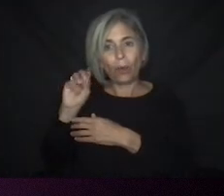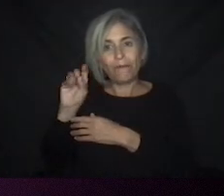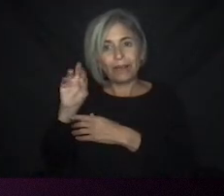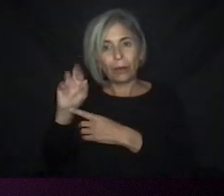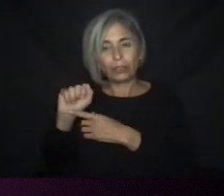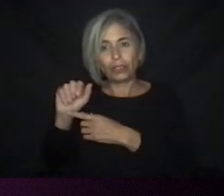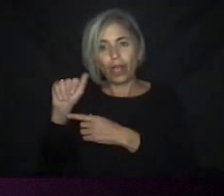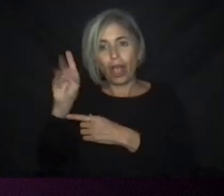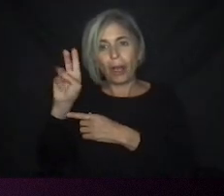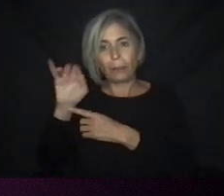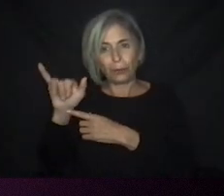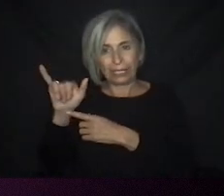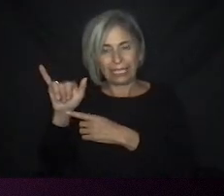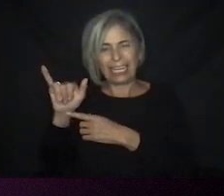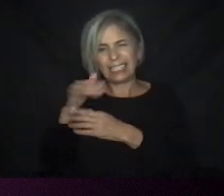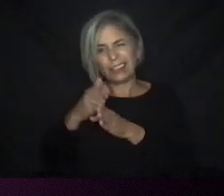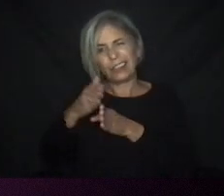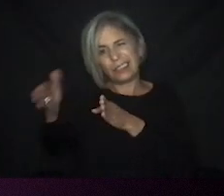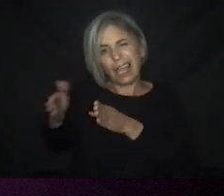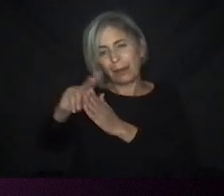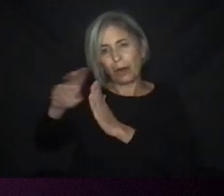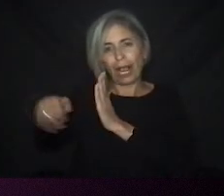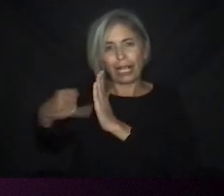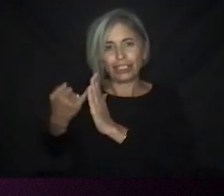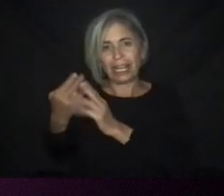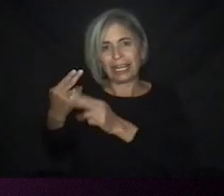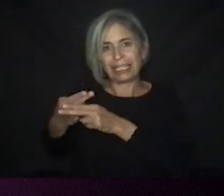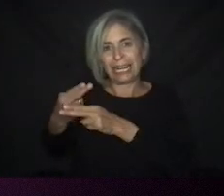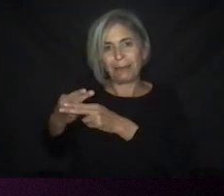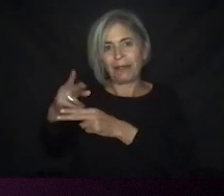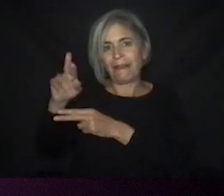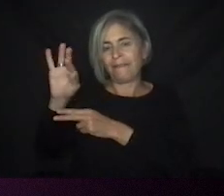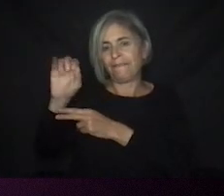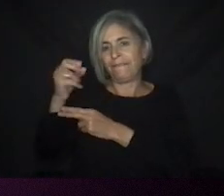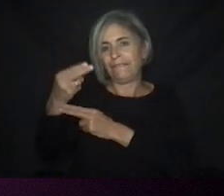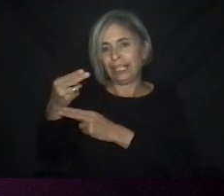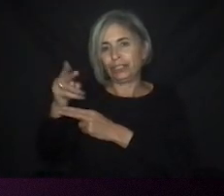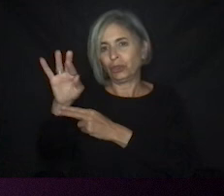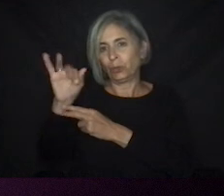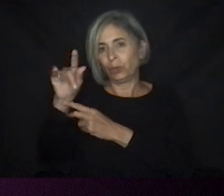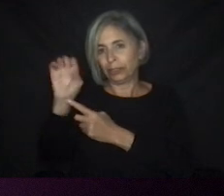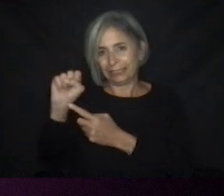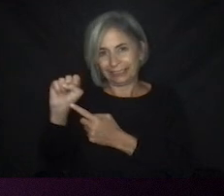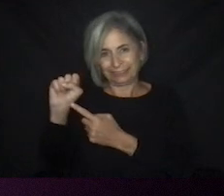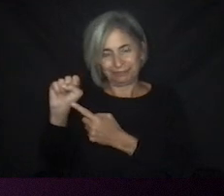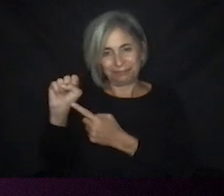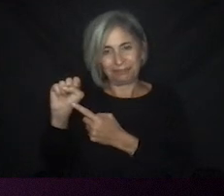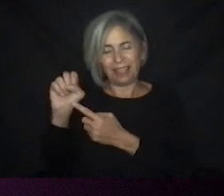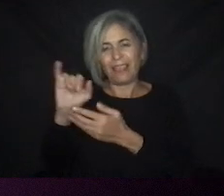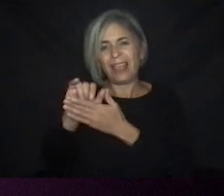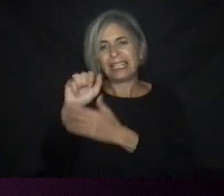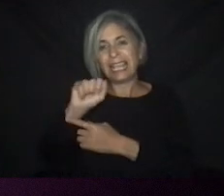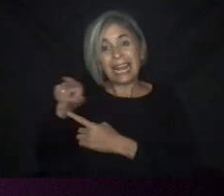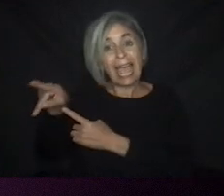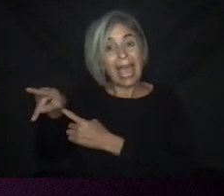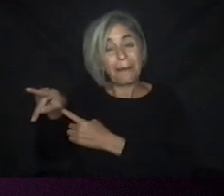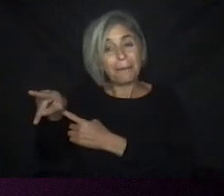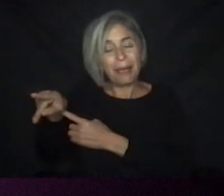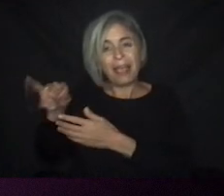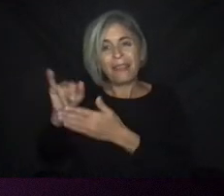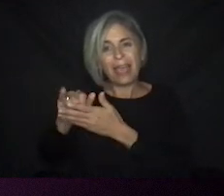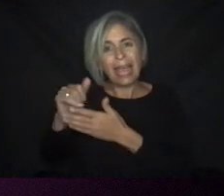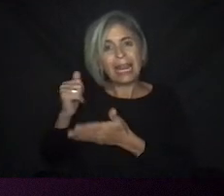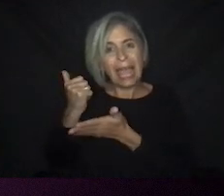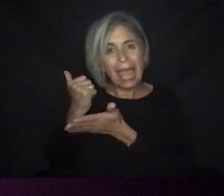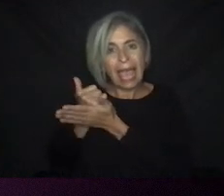a few years ago as a side project called Fish Rules. And Fish Rules is an app that helps